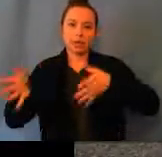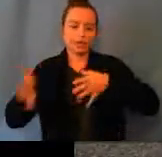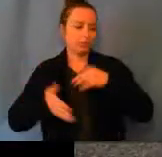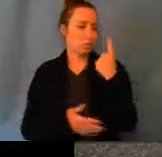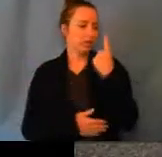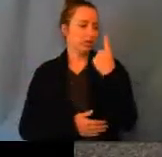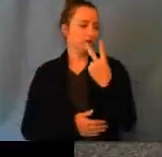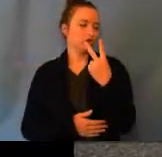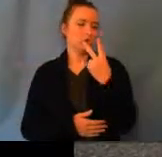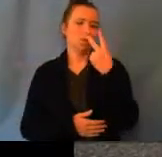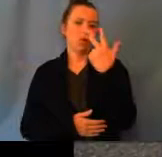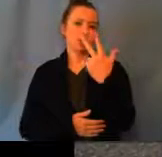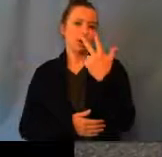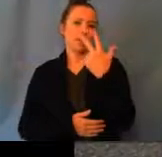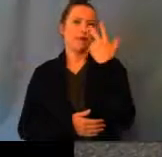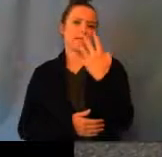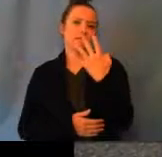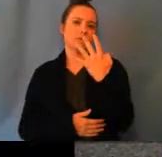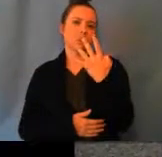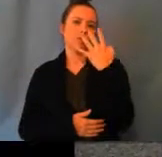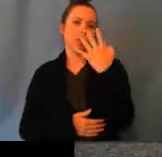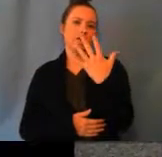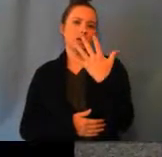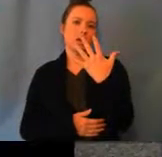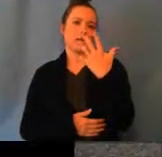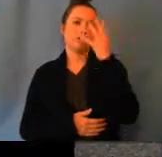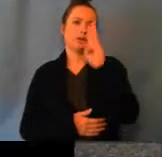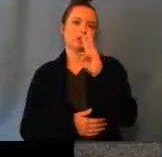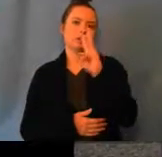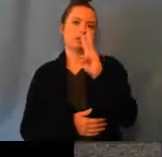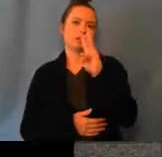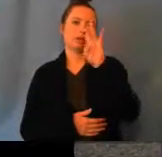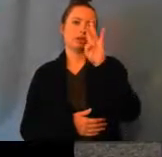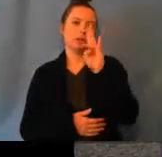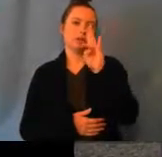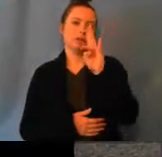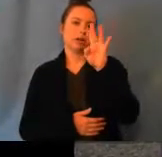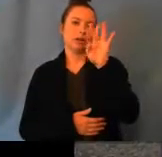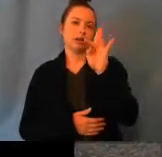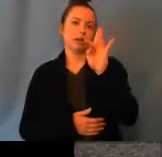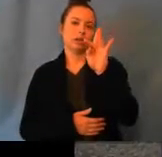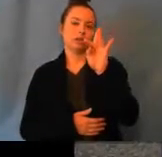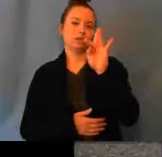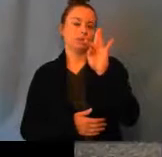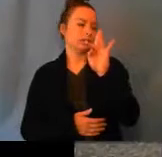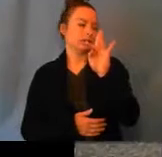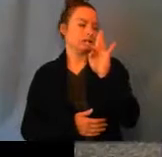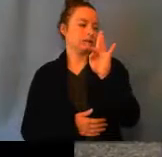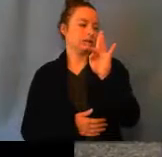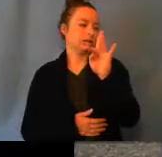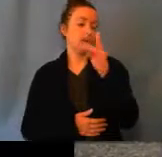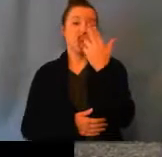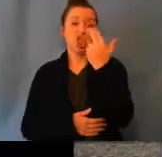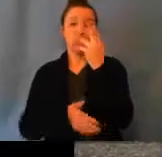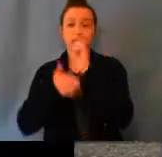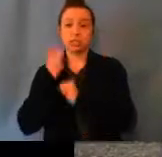left. 1, 2, 3, 4, 5, 6, 7, 8. So 13